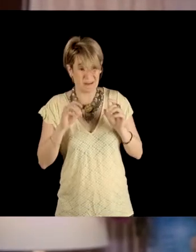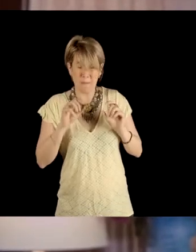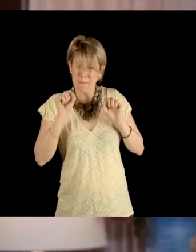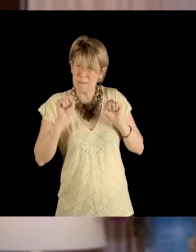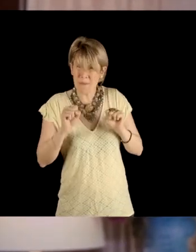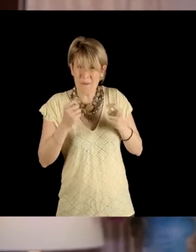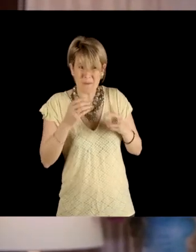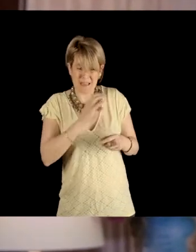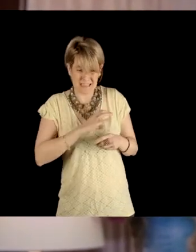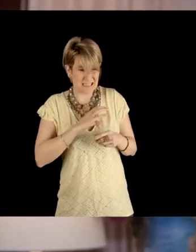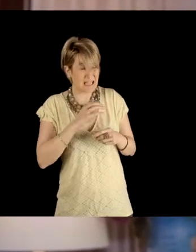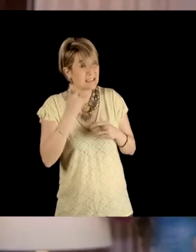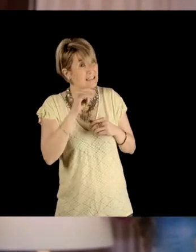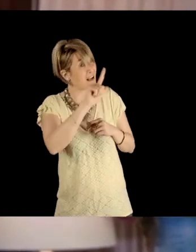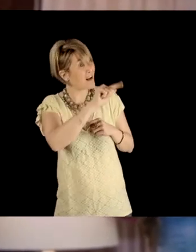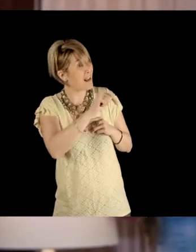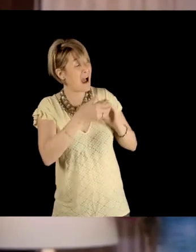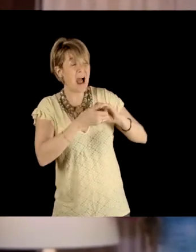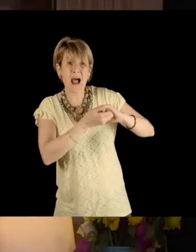If you are settled with this much,